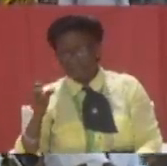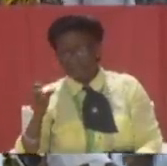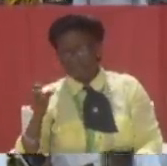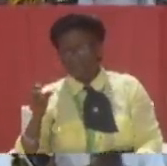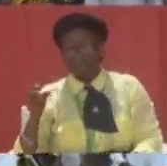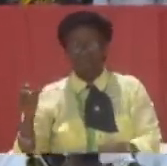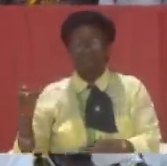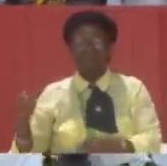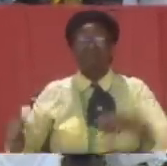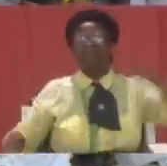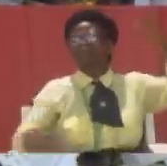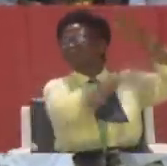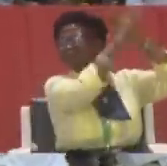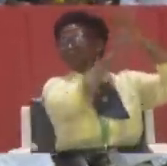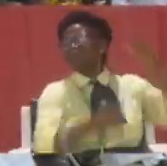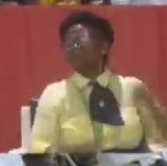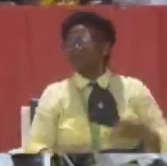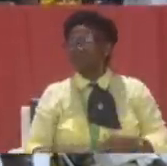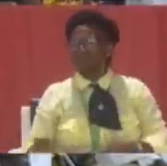take your hands off my children.